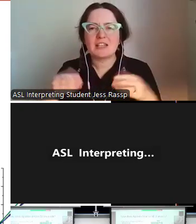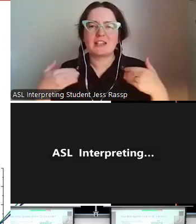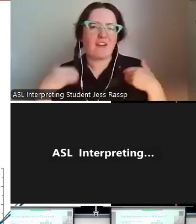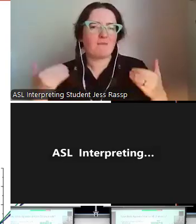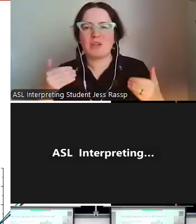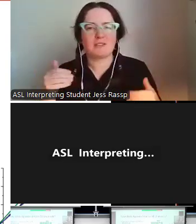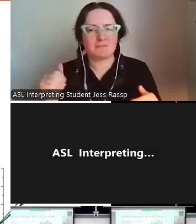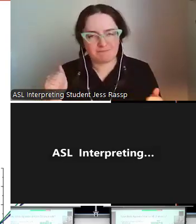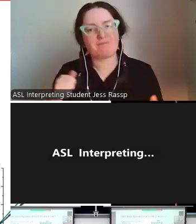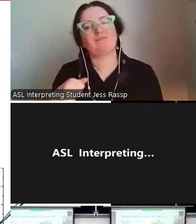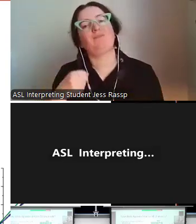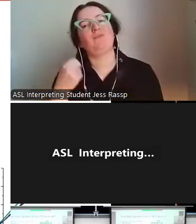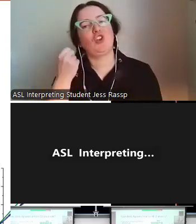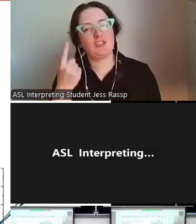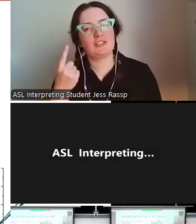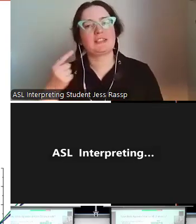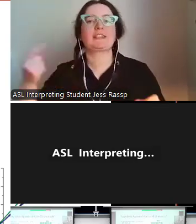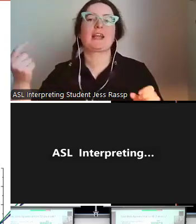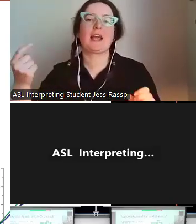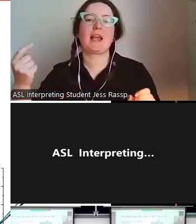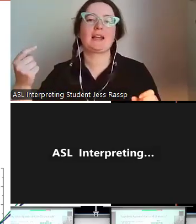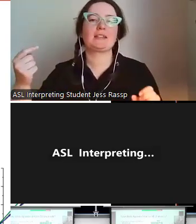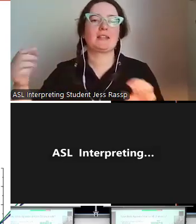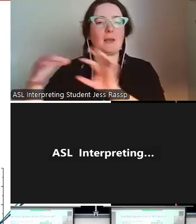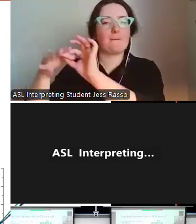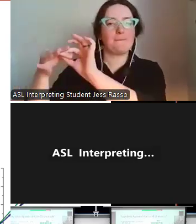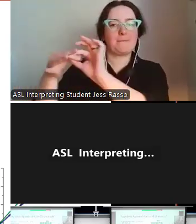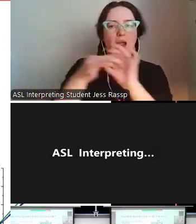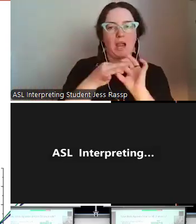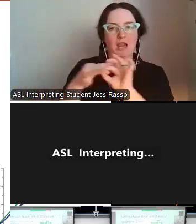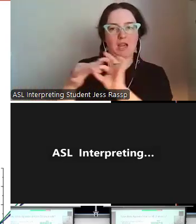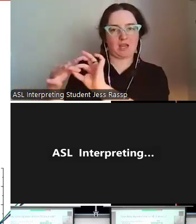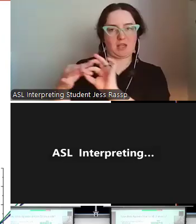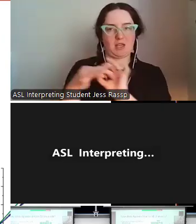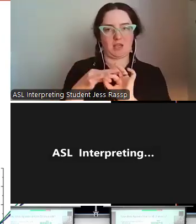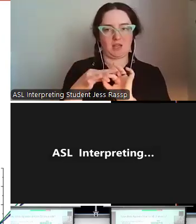apamine binds to the 2 to 3 linker.